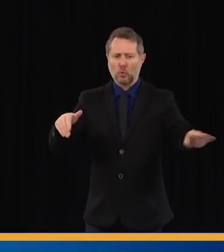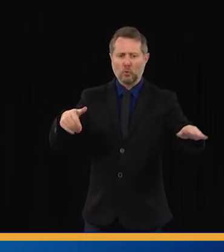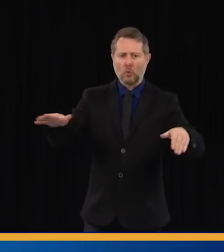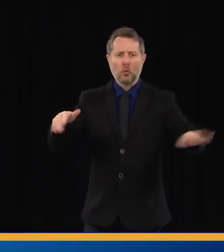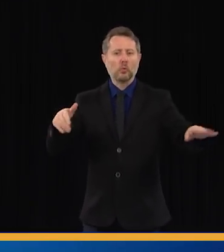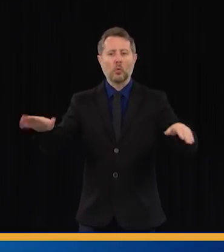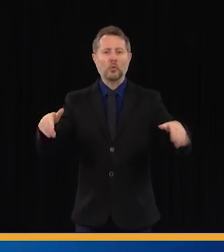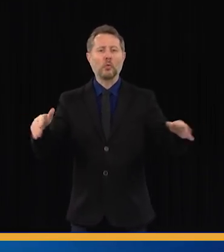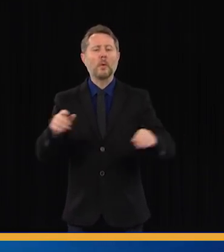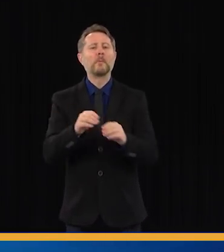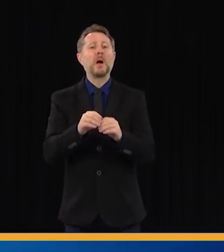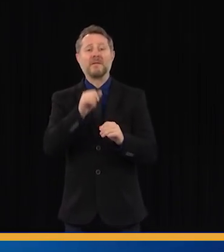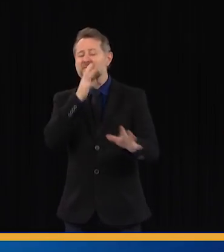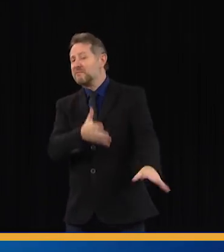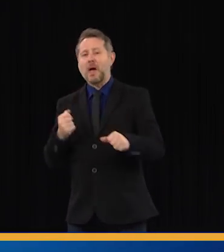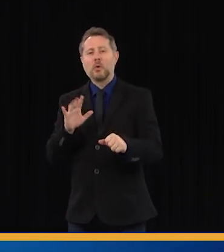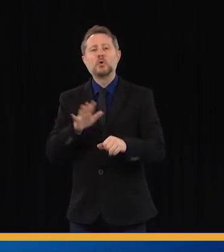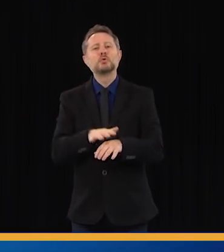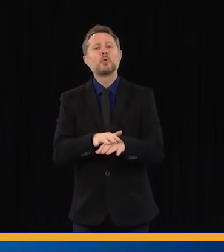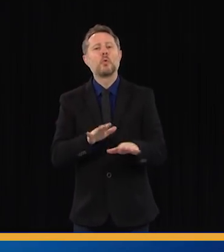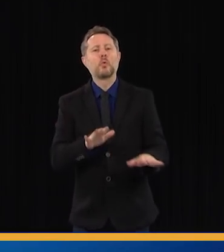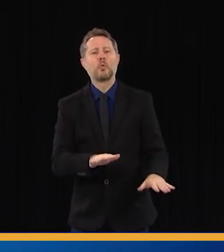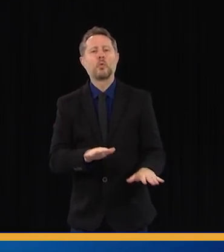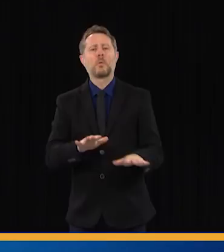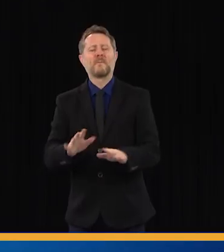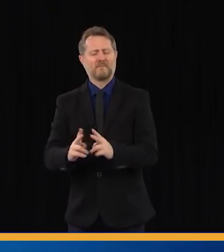valve very slowly,